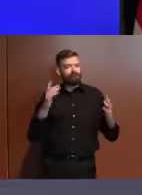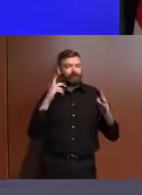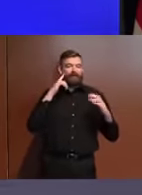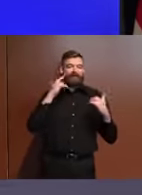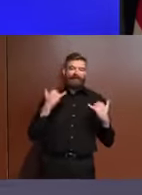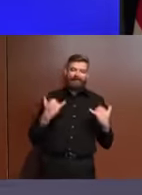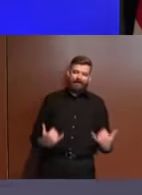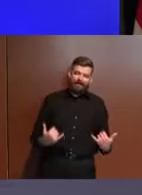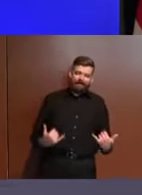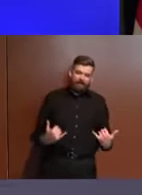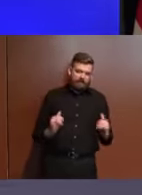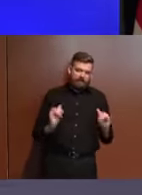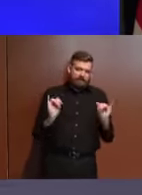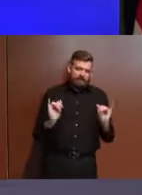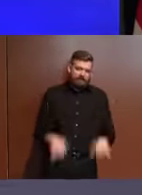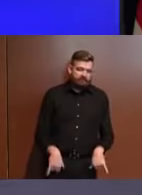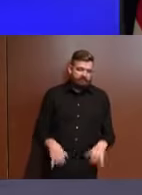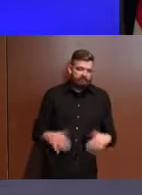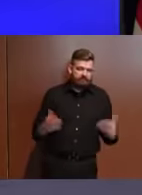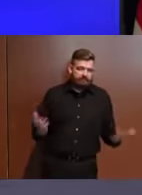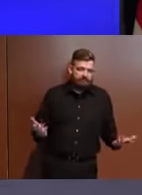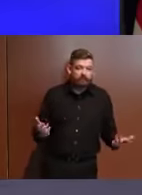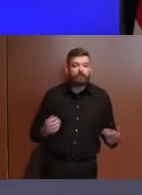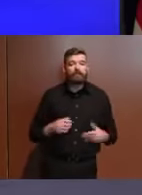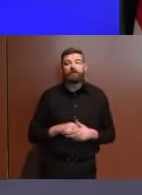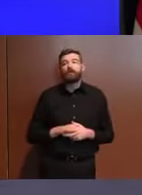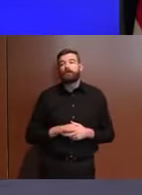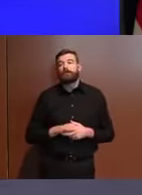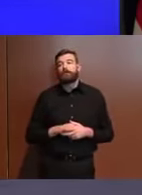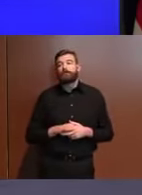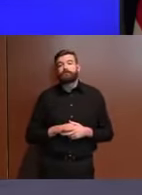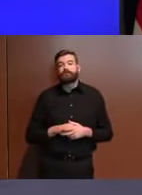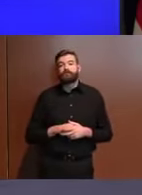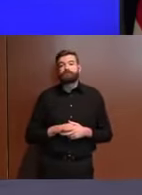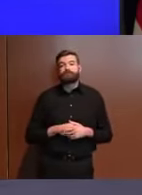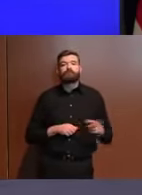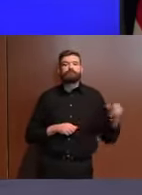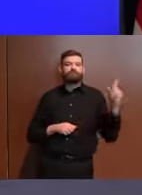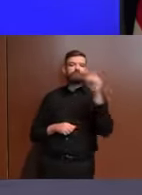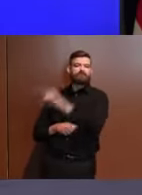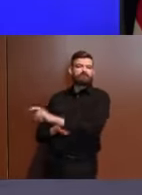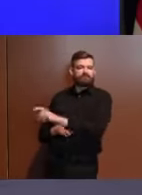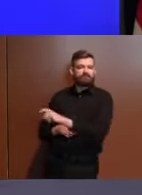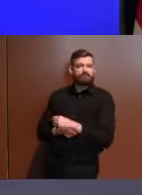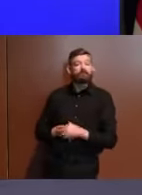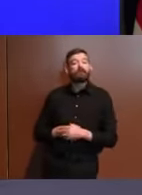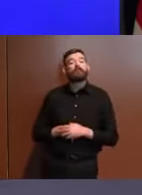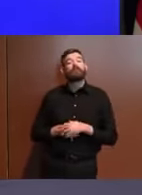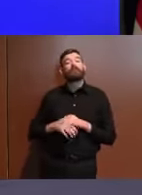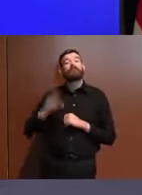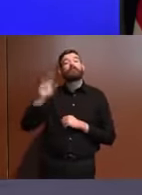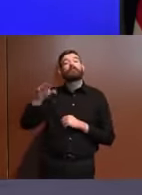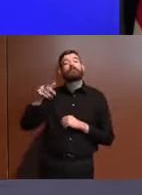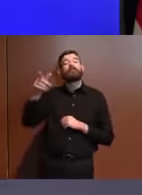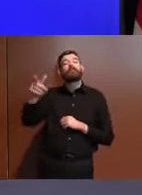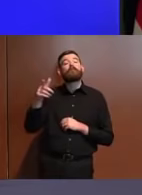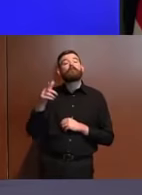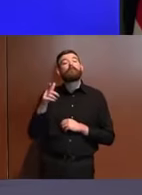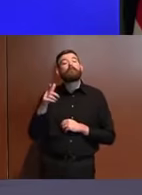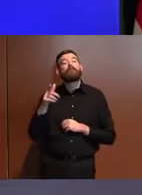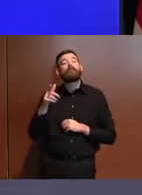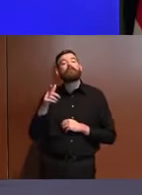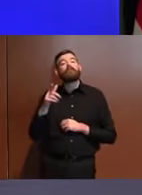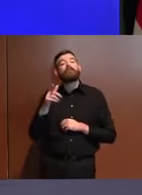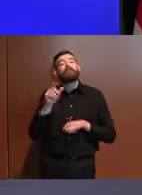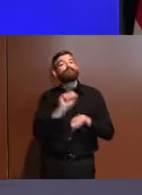else. Elise, thank you. Hi, 4 questions. What is the progress at the FEMA hospital sites? Am